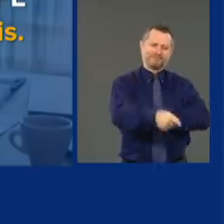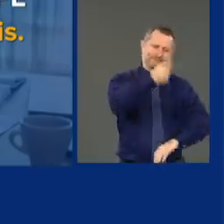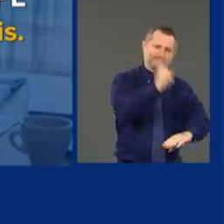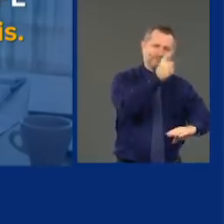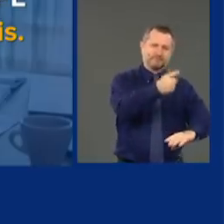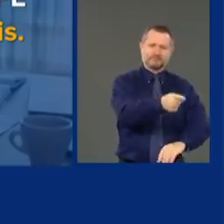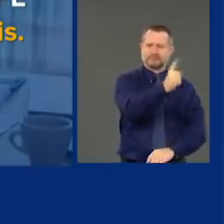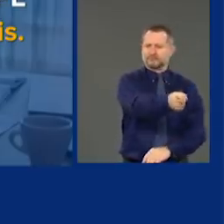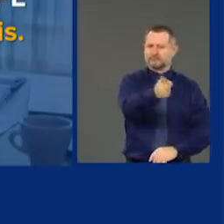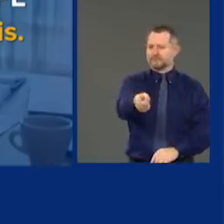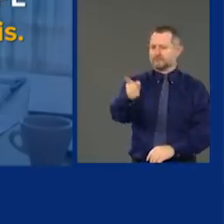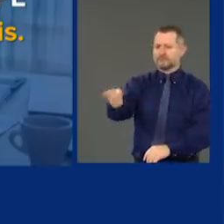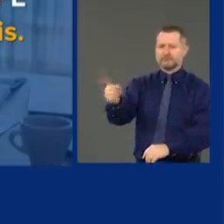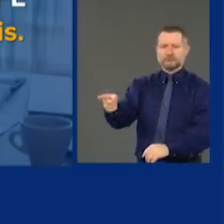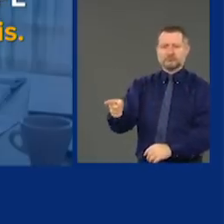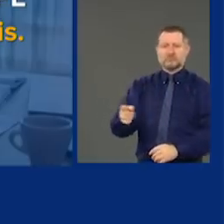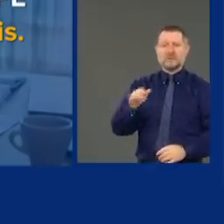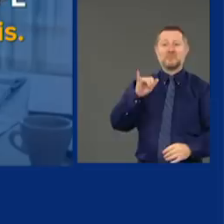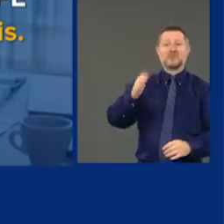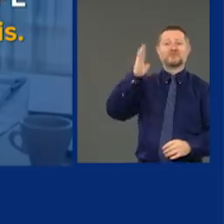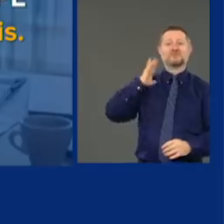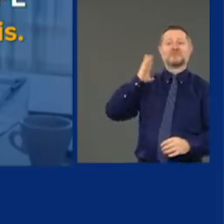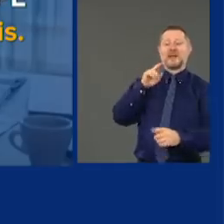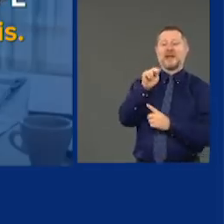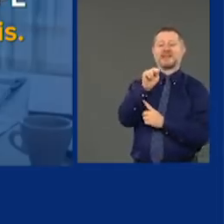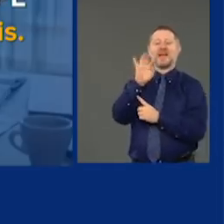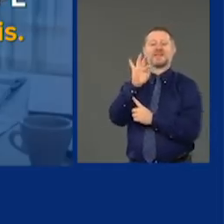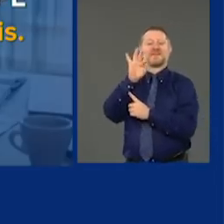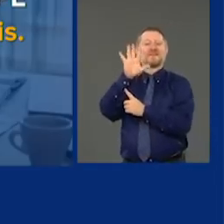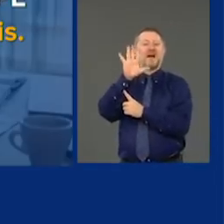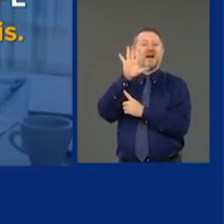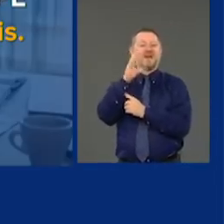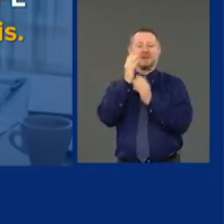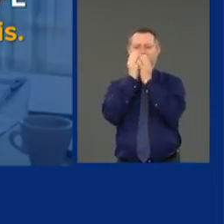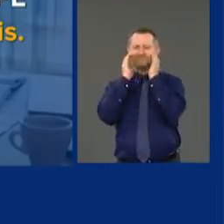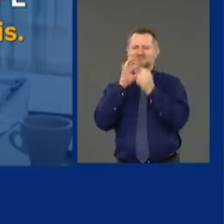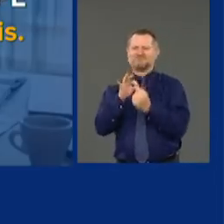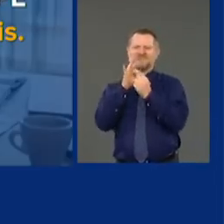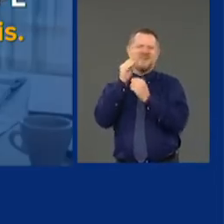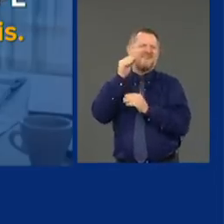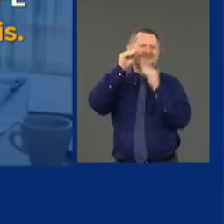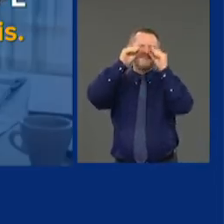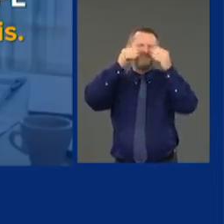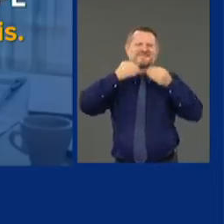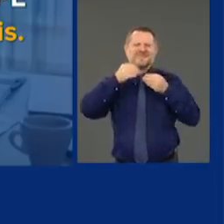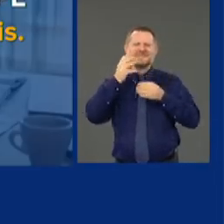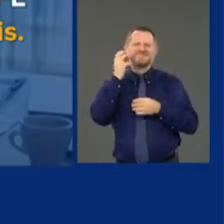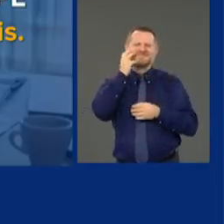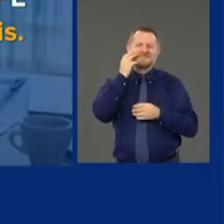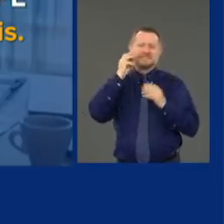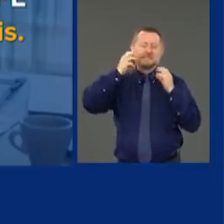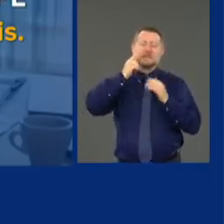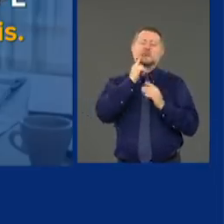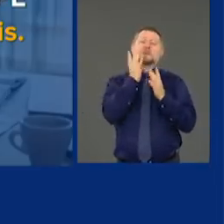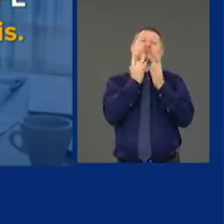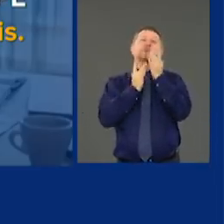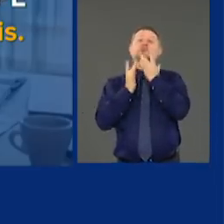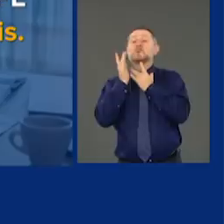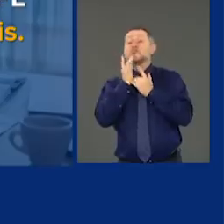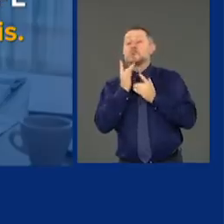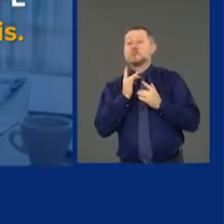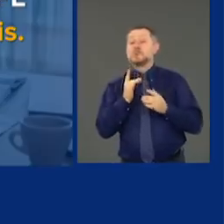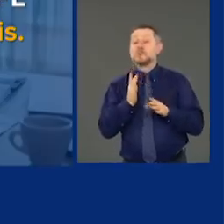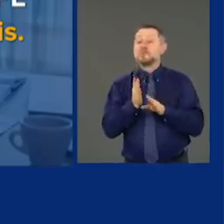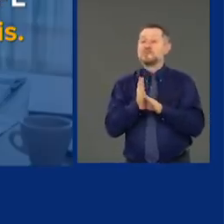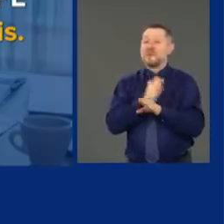the N95 masks, which we needed during the middle of the pandemic for the healthcare professionals. Before the pandemic, we